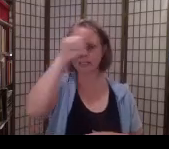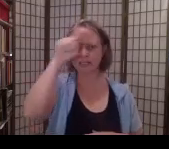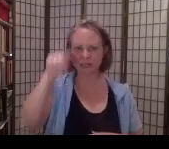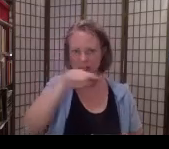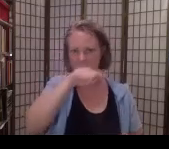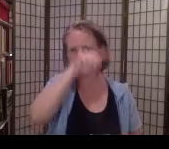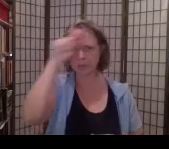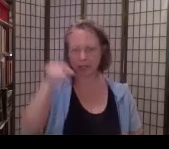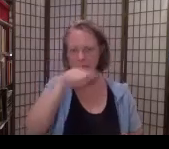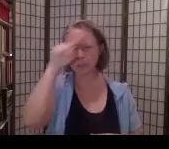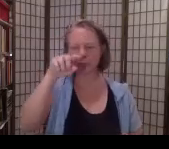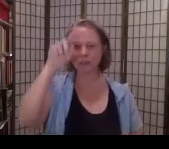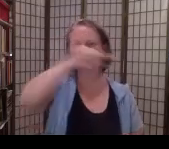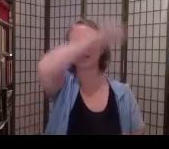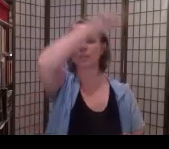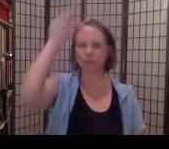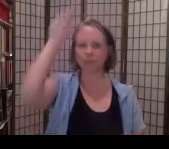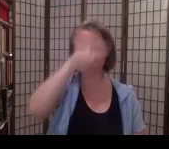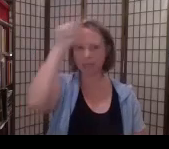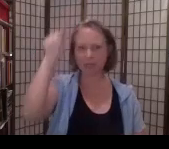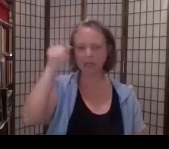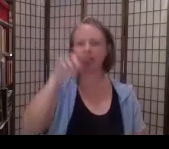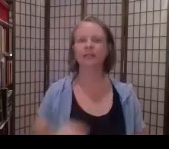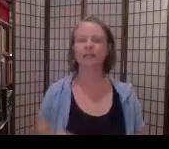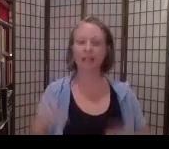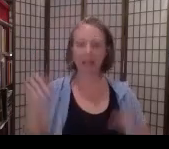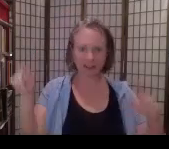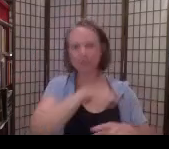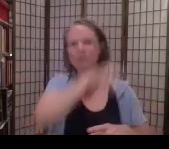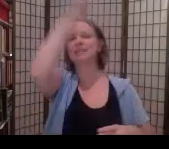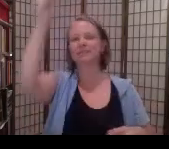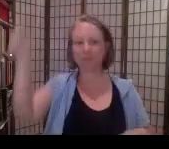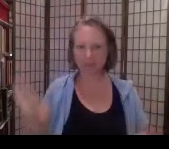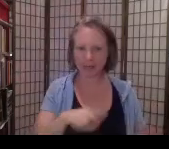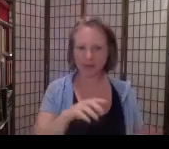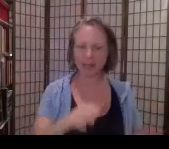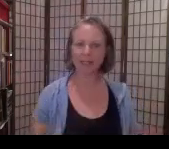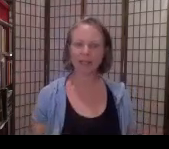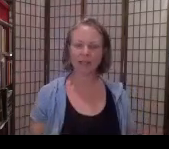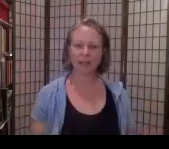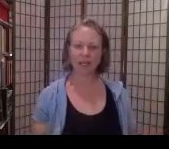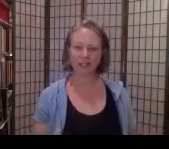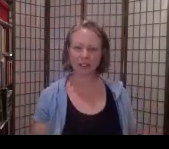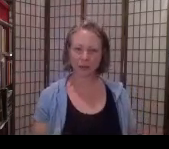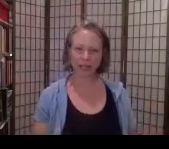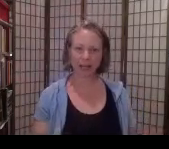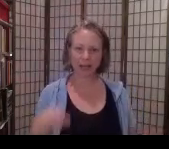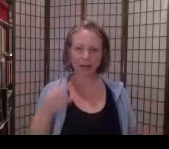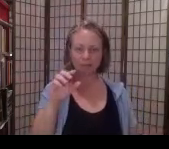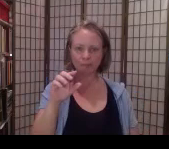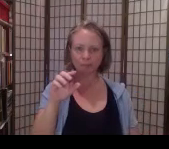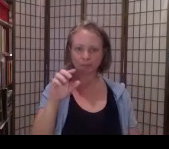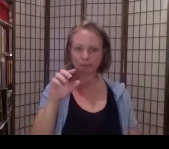longer, it's got a little bit bigger circle. And then like humans, it's bigger. And elephants probably even bigger, right? And it's showing